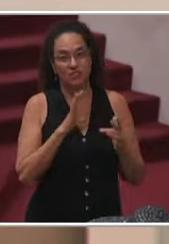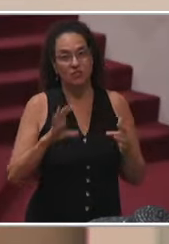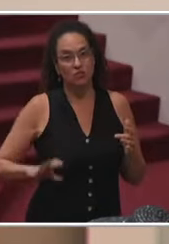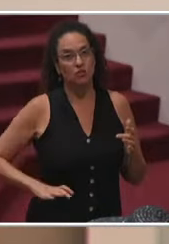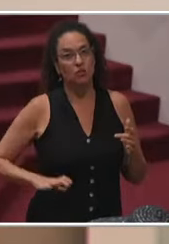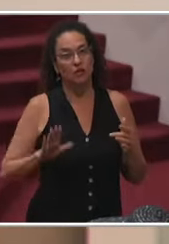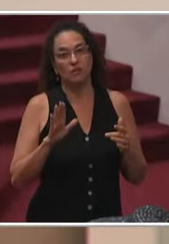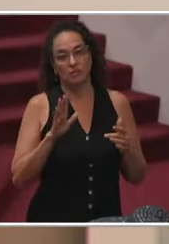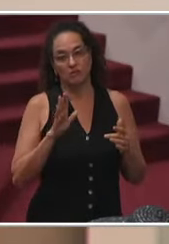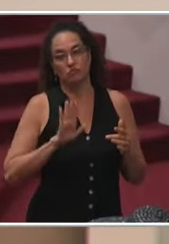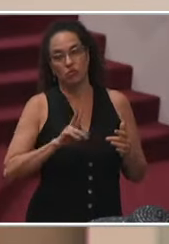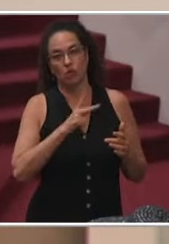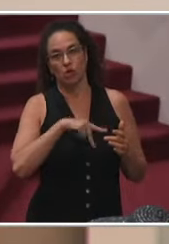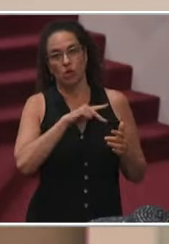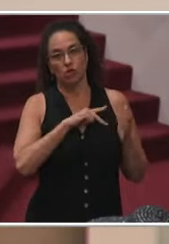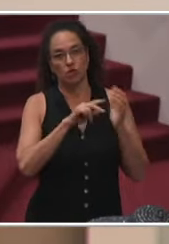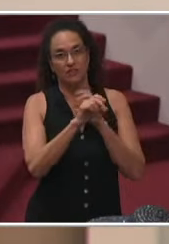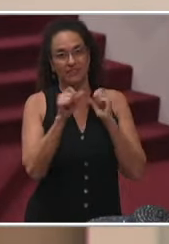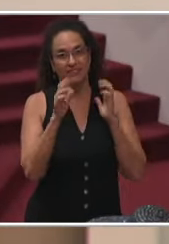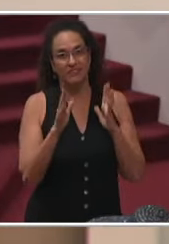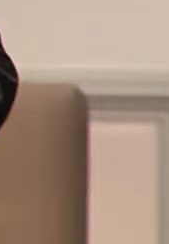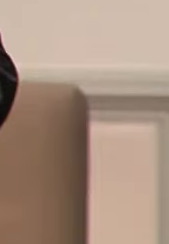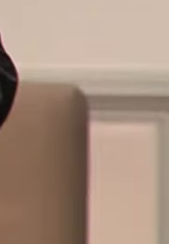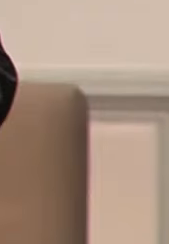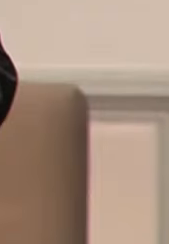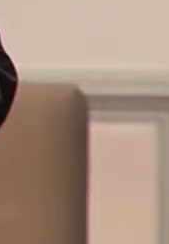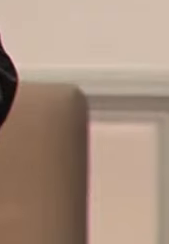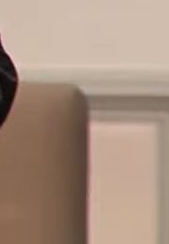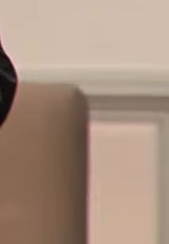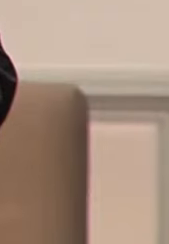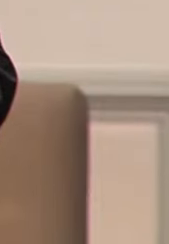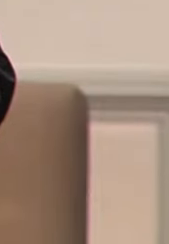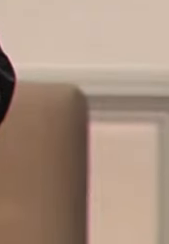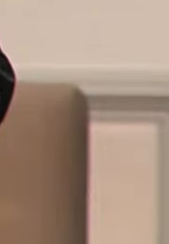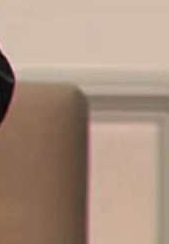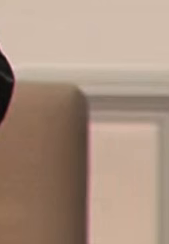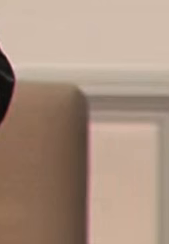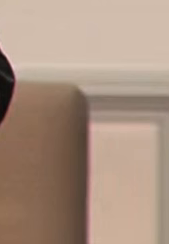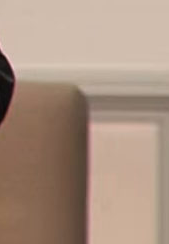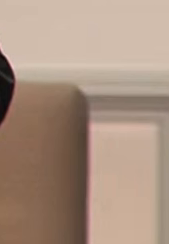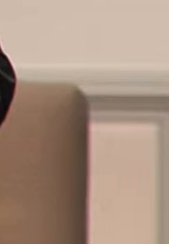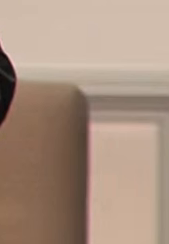For those in our cyberspace, if you desire church membership with First Mount Zion, please give us a call at area code